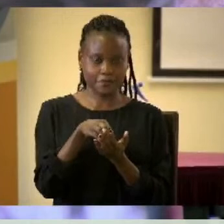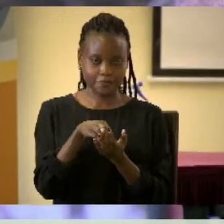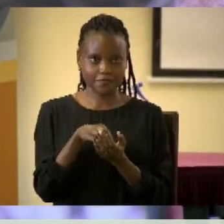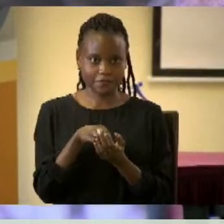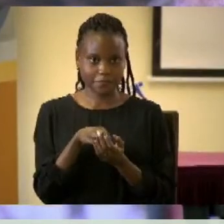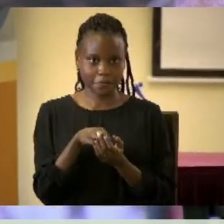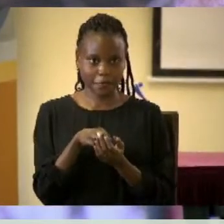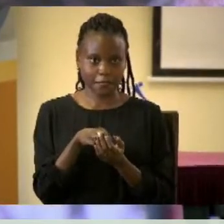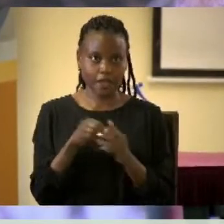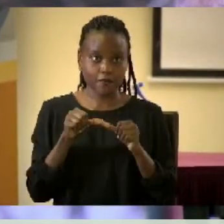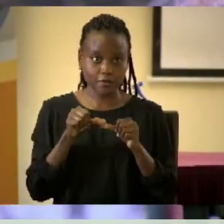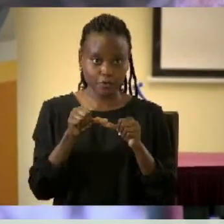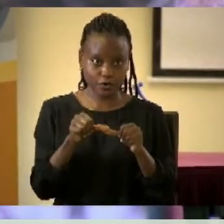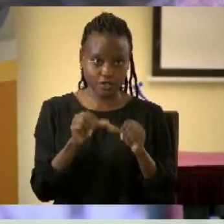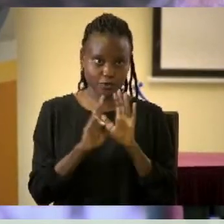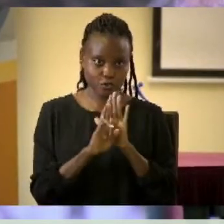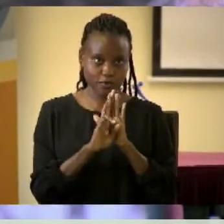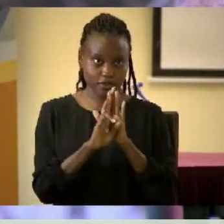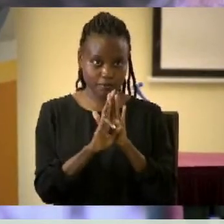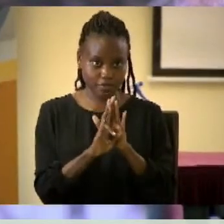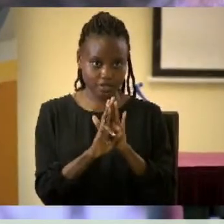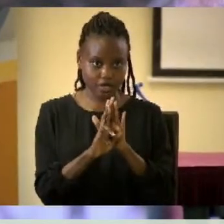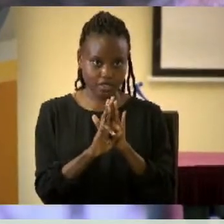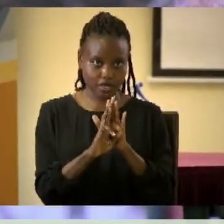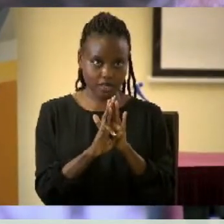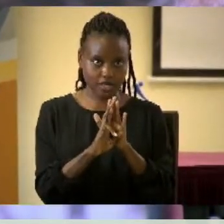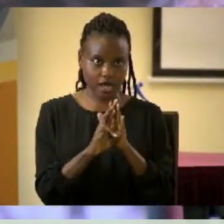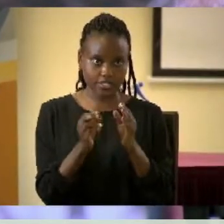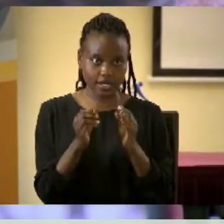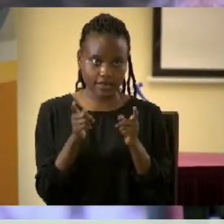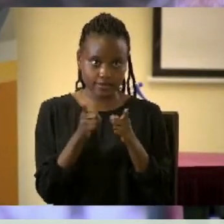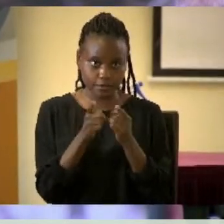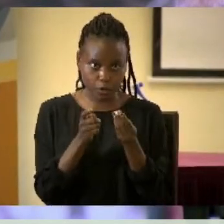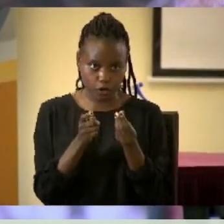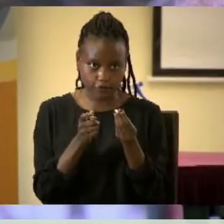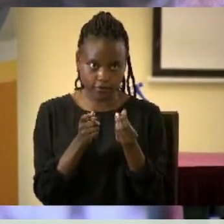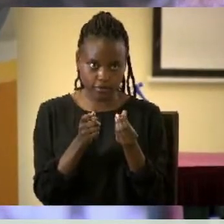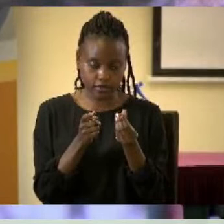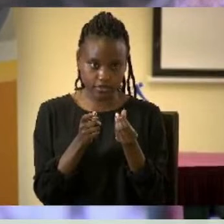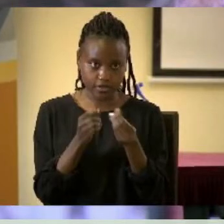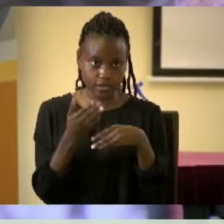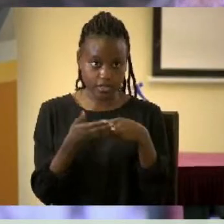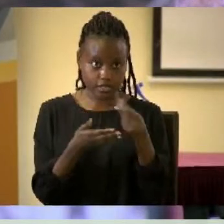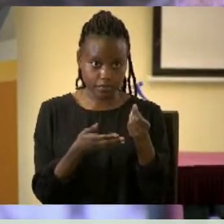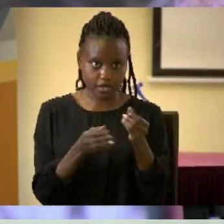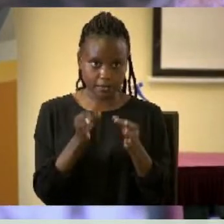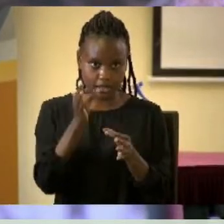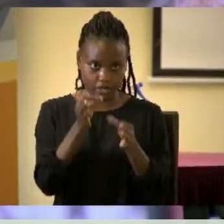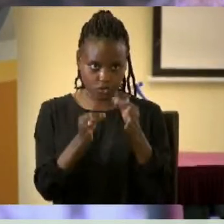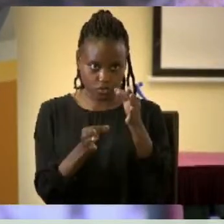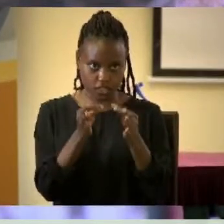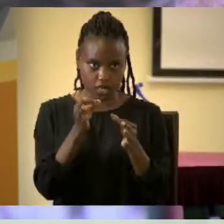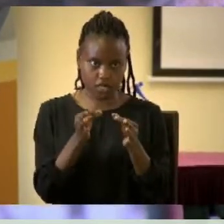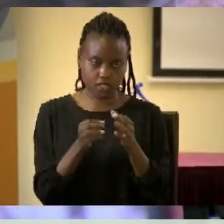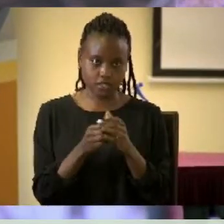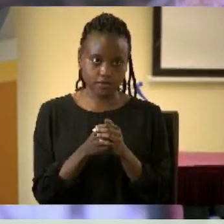suspects at a nominal fee that is paid by the judiciary.